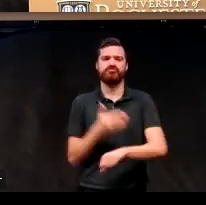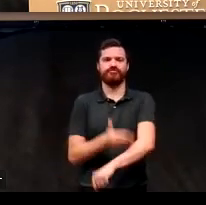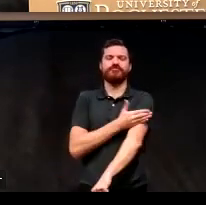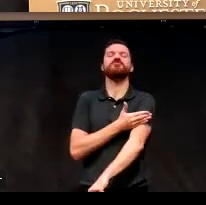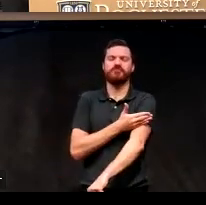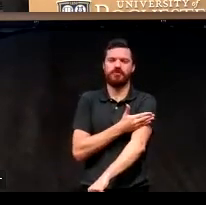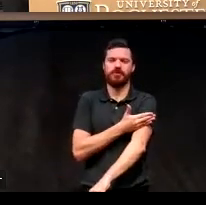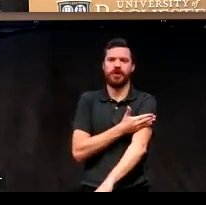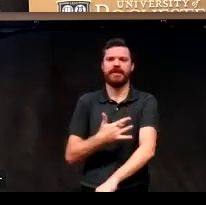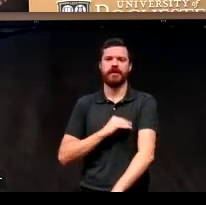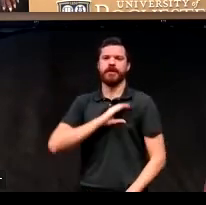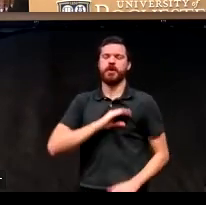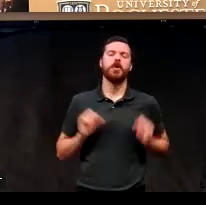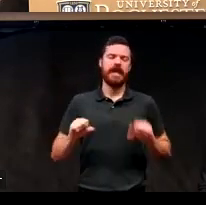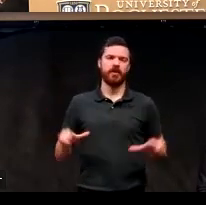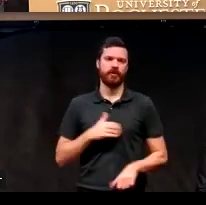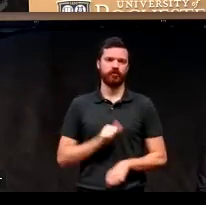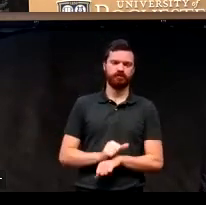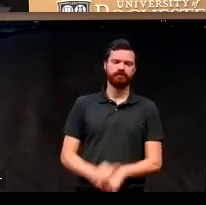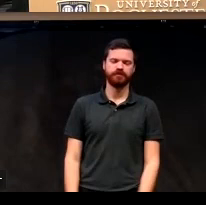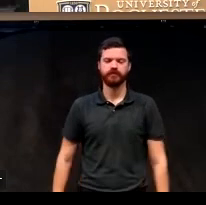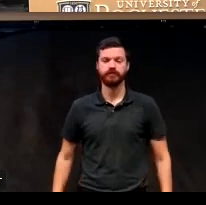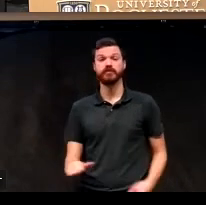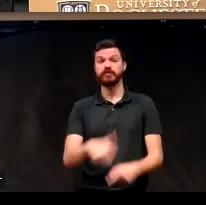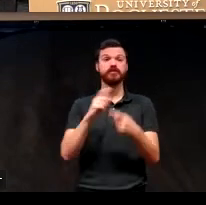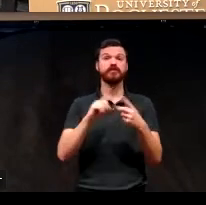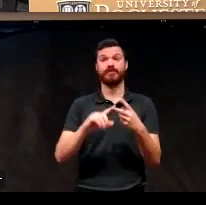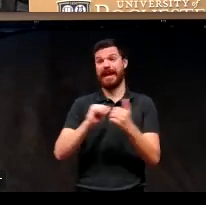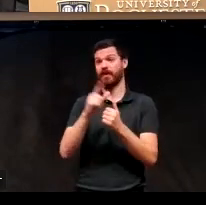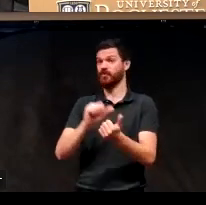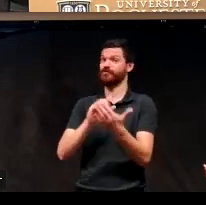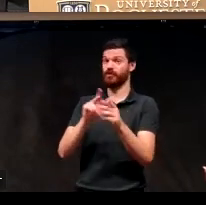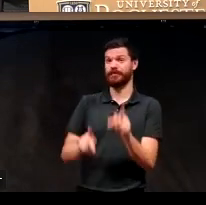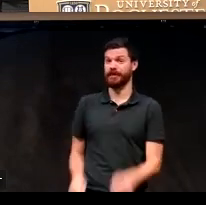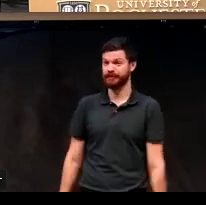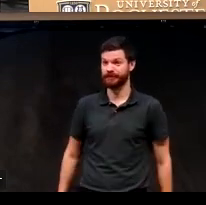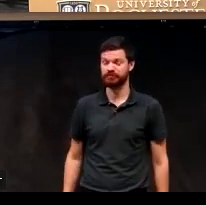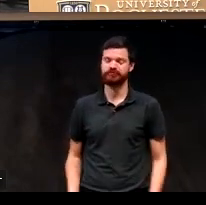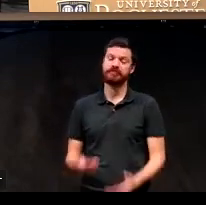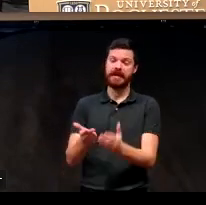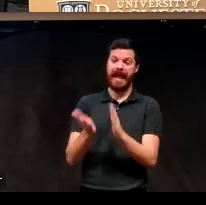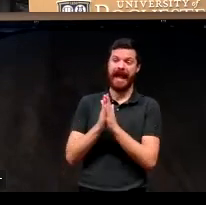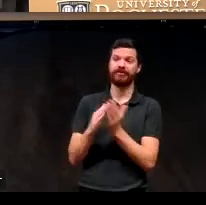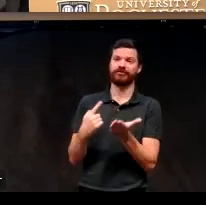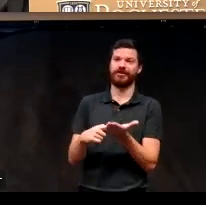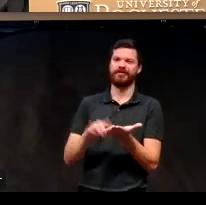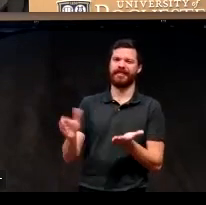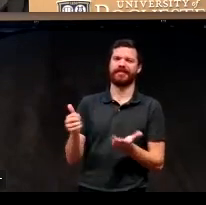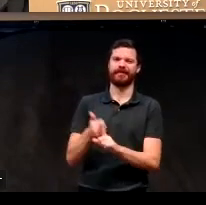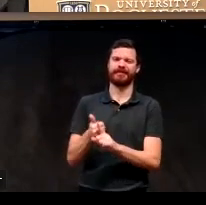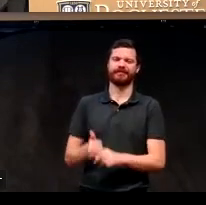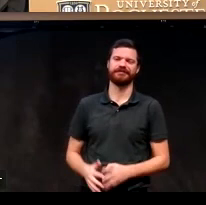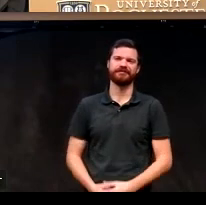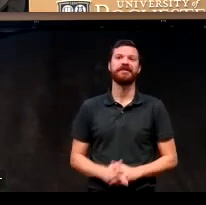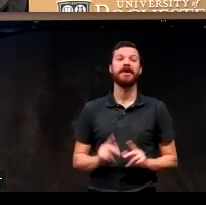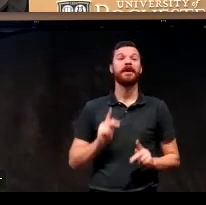so they can do their jobs. The other thing I would recommend is how you approach folks. Ask them to talk about themselves.